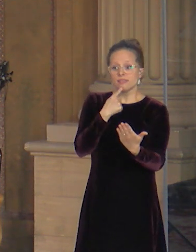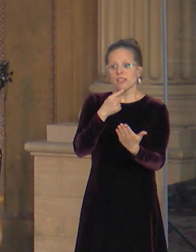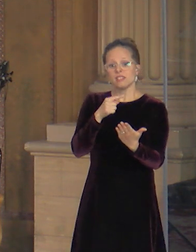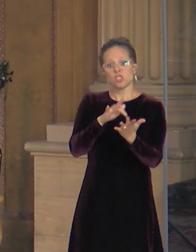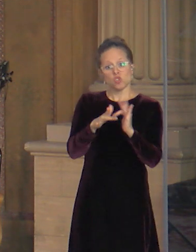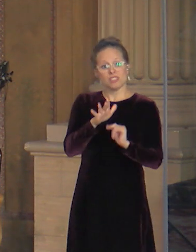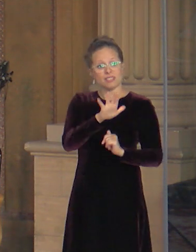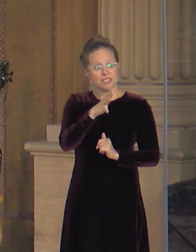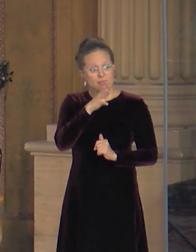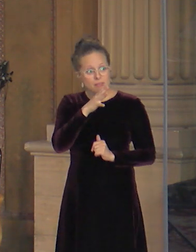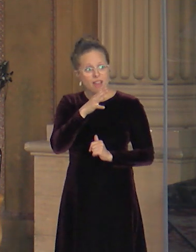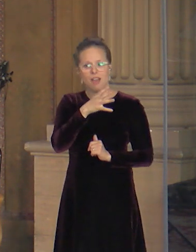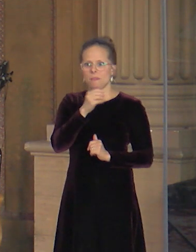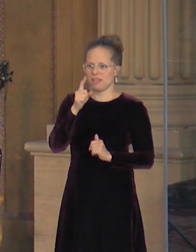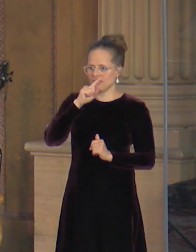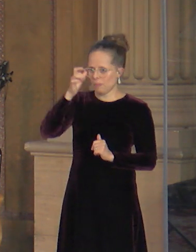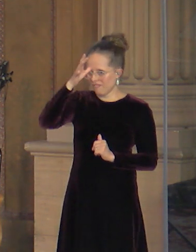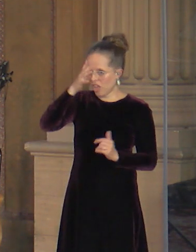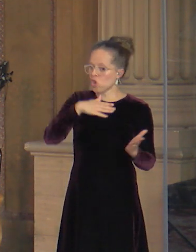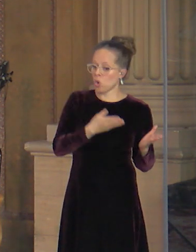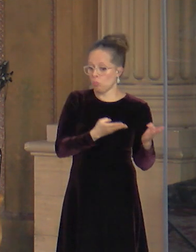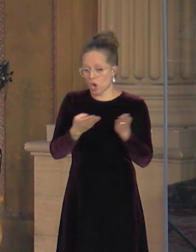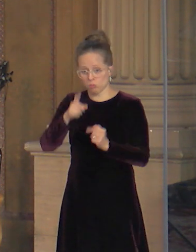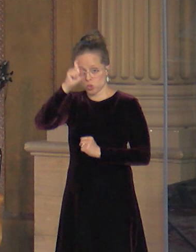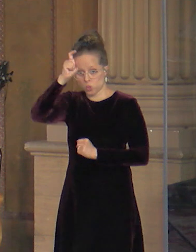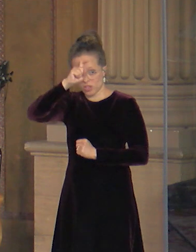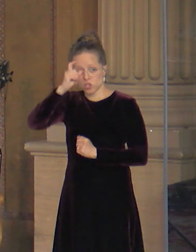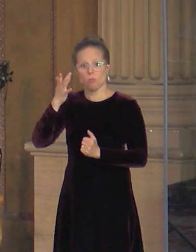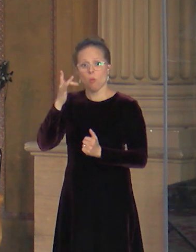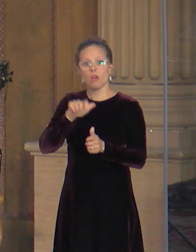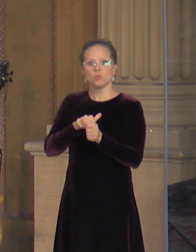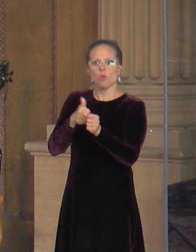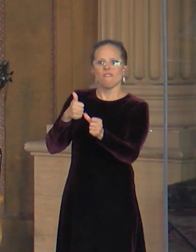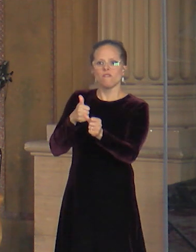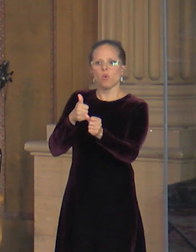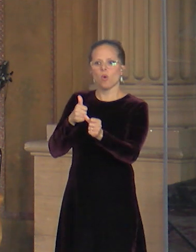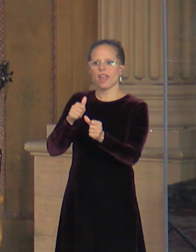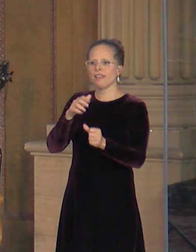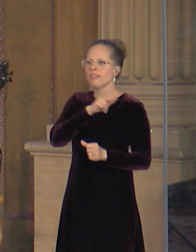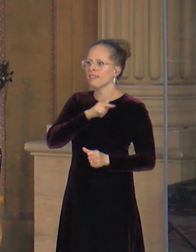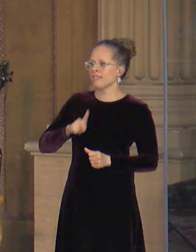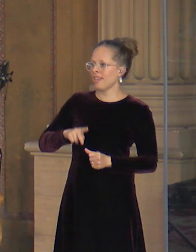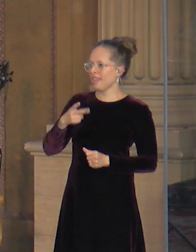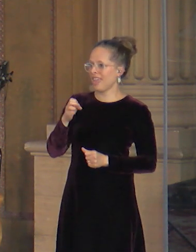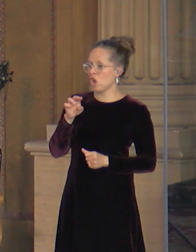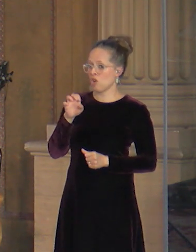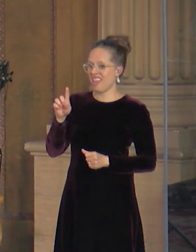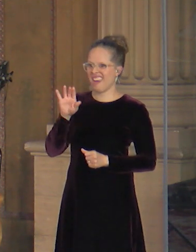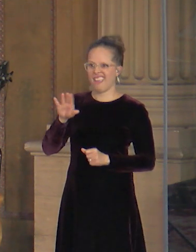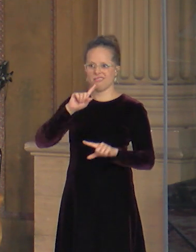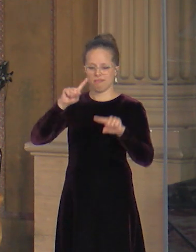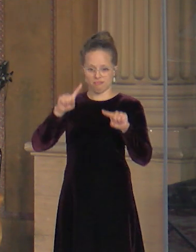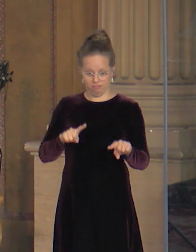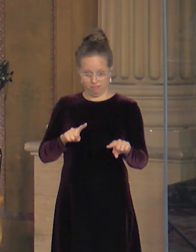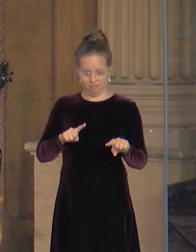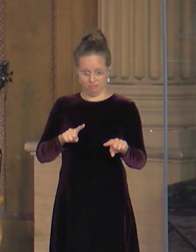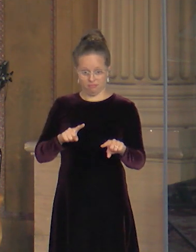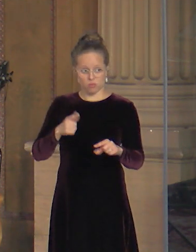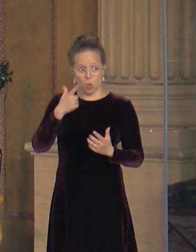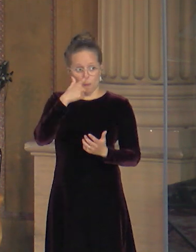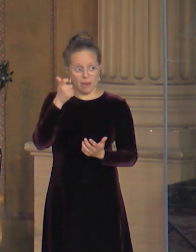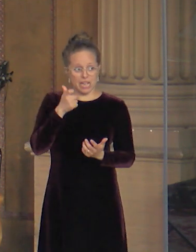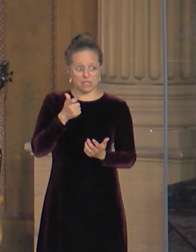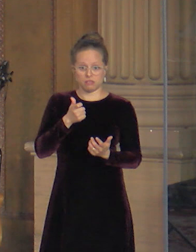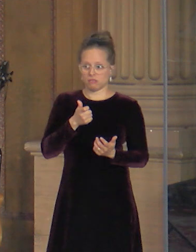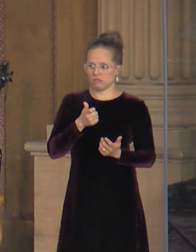hide him from the massacre that Herod ordered when he was a child so Mary Joseph and Jesus they were were down in Egypt and then when they got